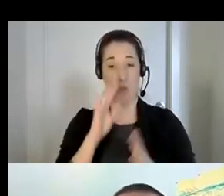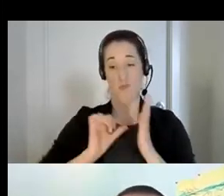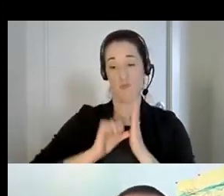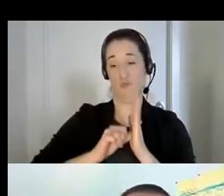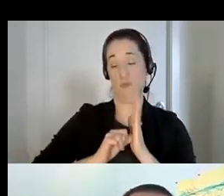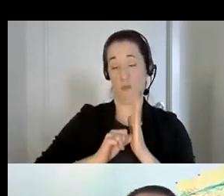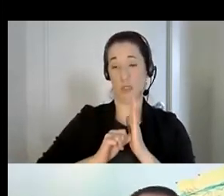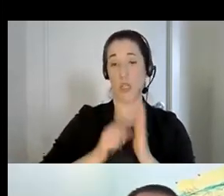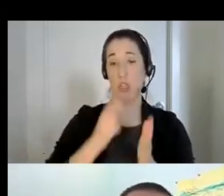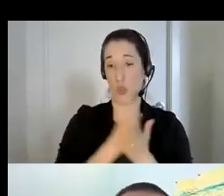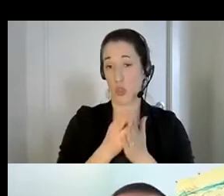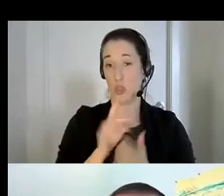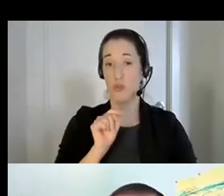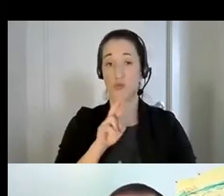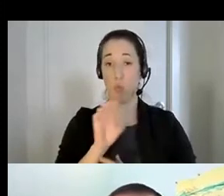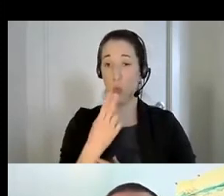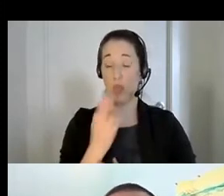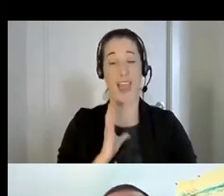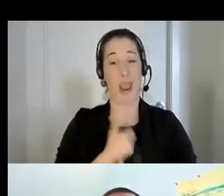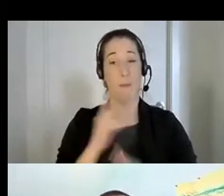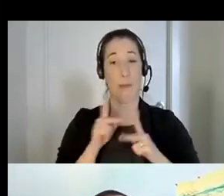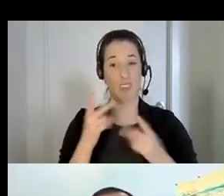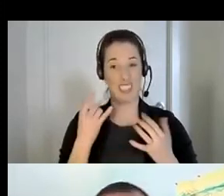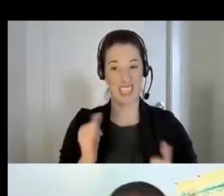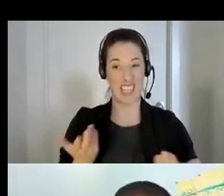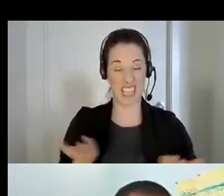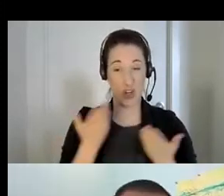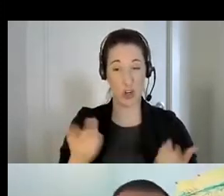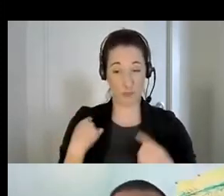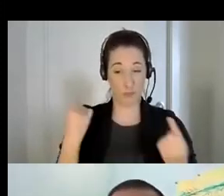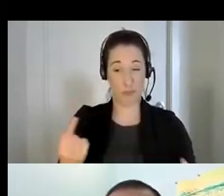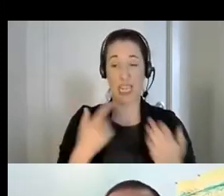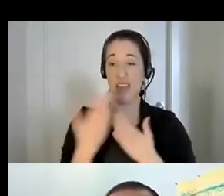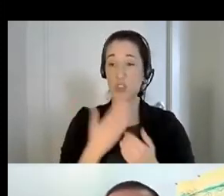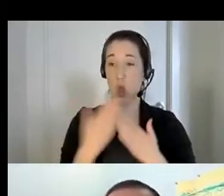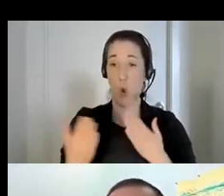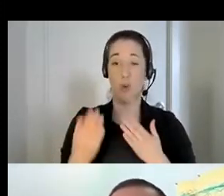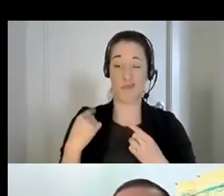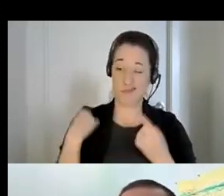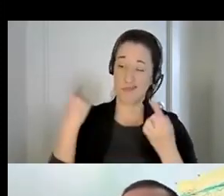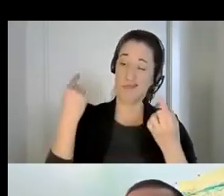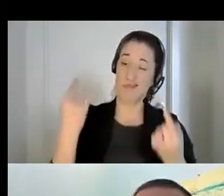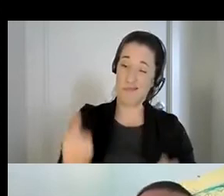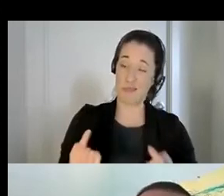we are here and our peoples are still here, despite generations of systematic attempts to erase us, is already proof of our